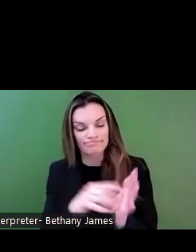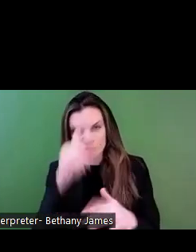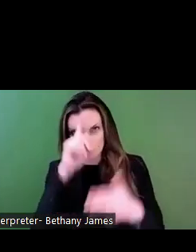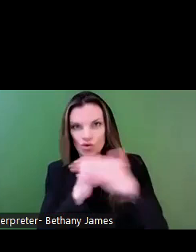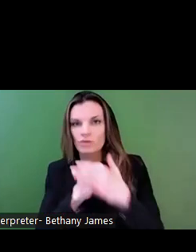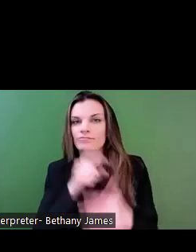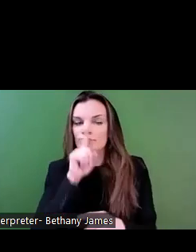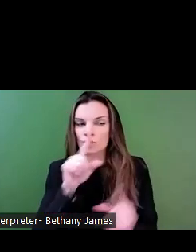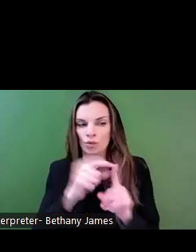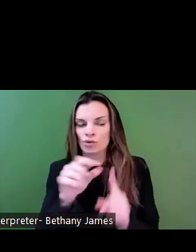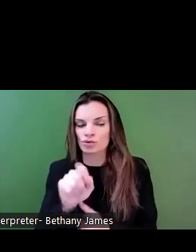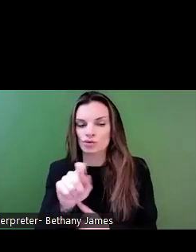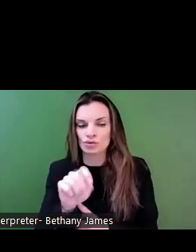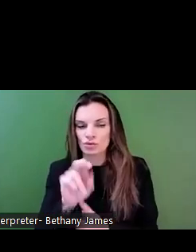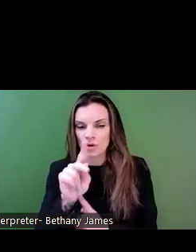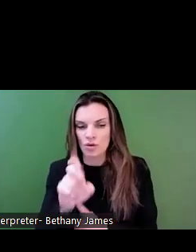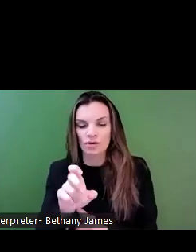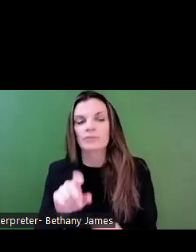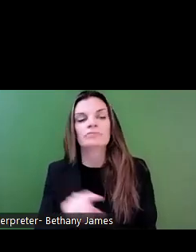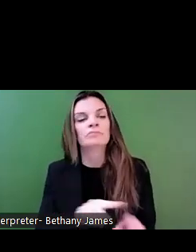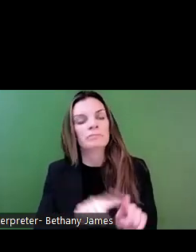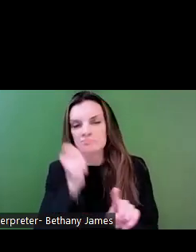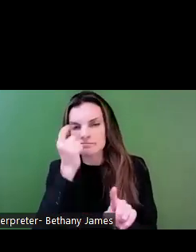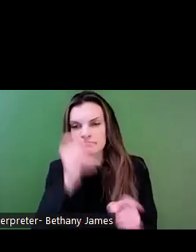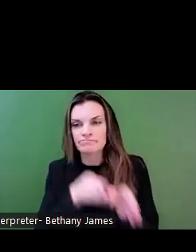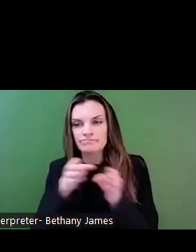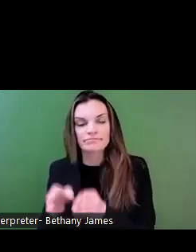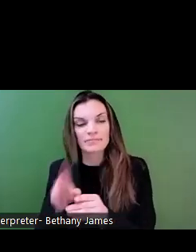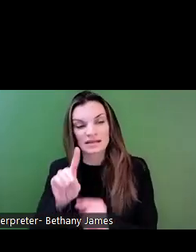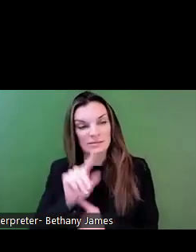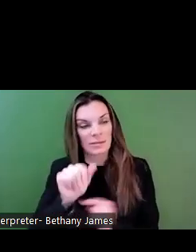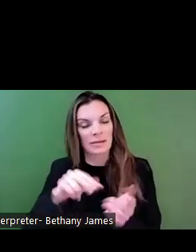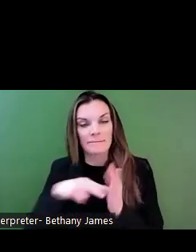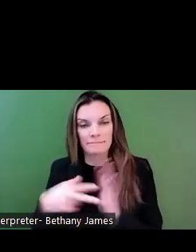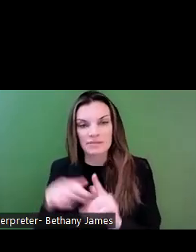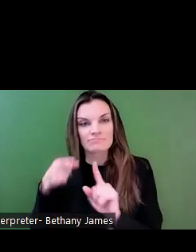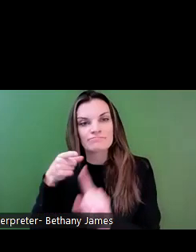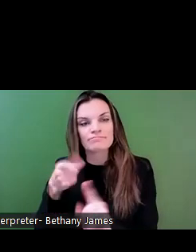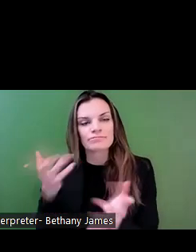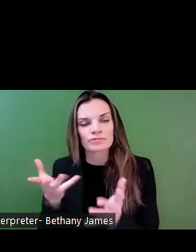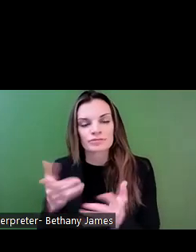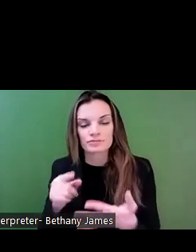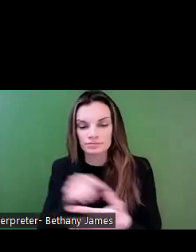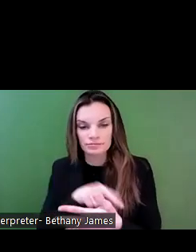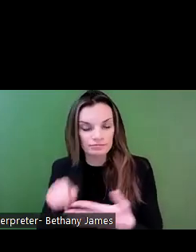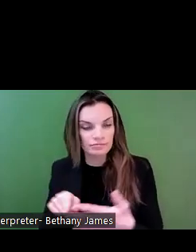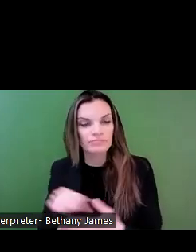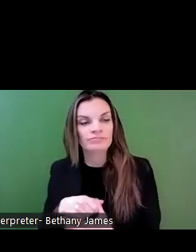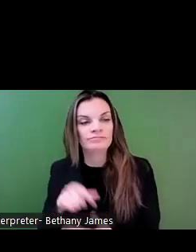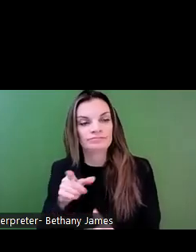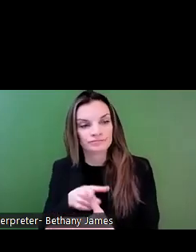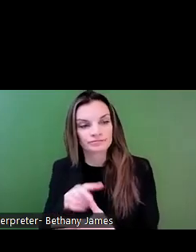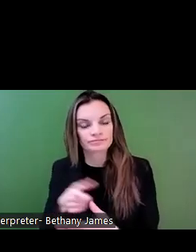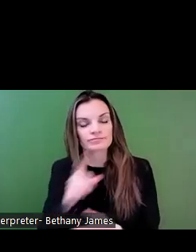when identifying a disability. They define a person with a disability as someone who, 1, has a physical or